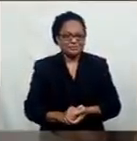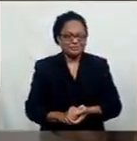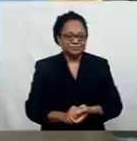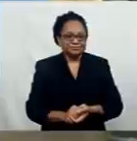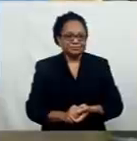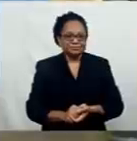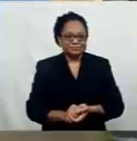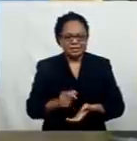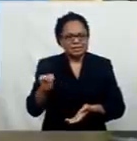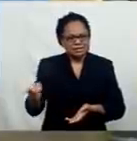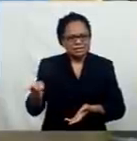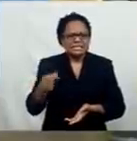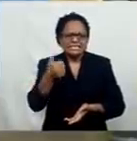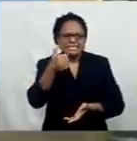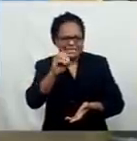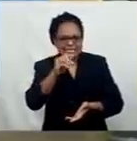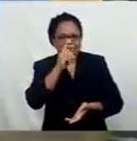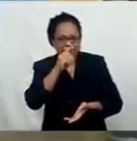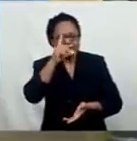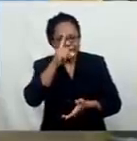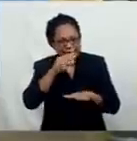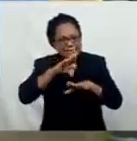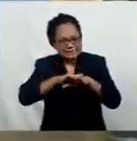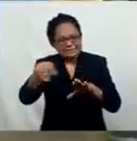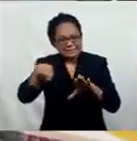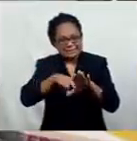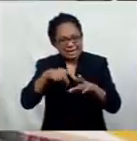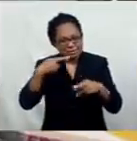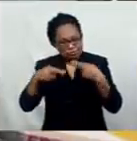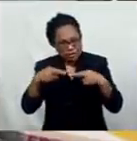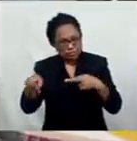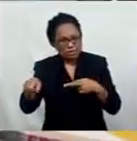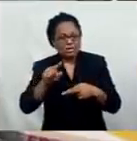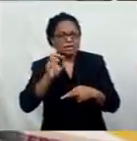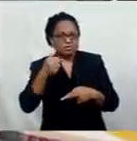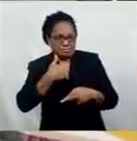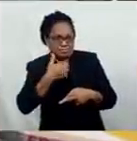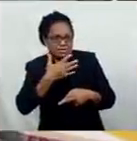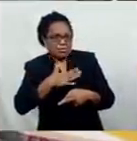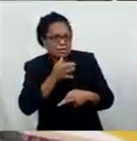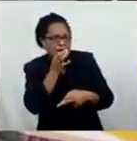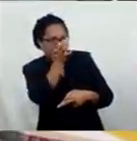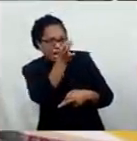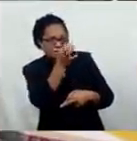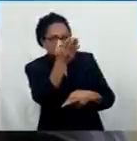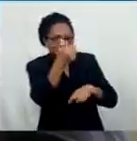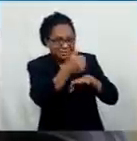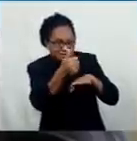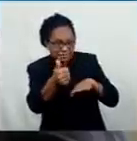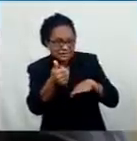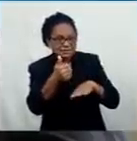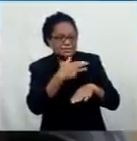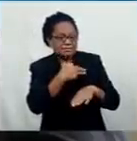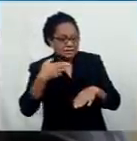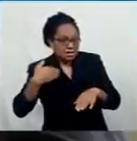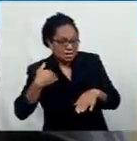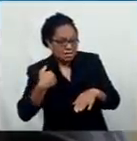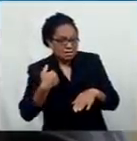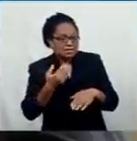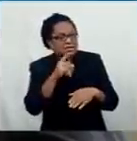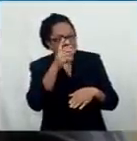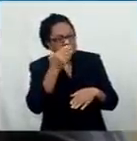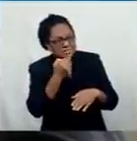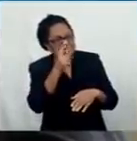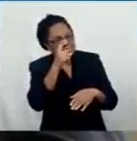Capacity here is about 60. So, all I'm requesting is that as long as we are allowed at least